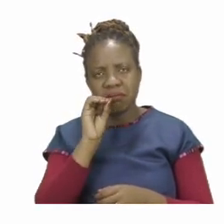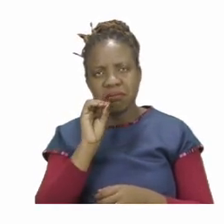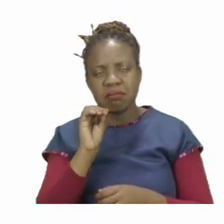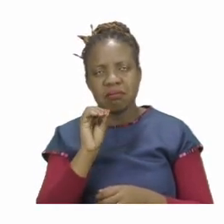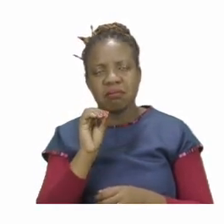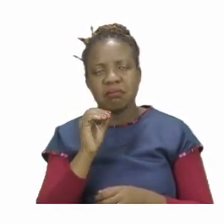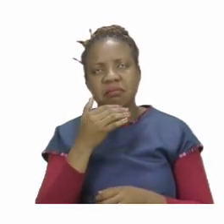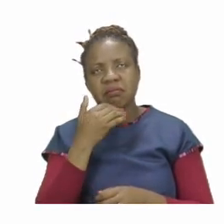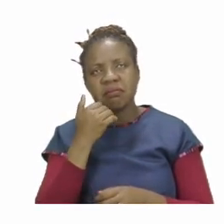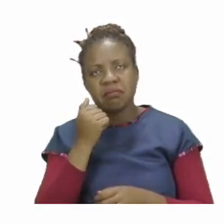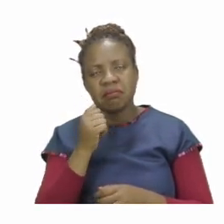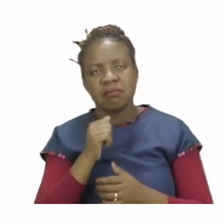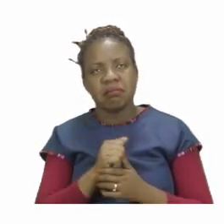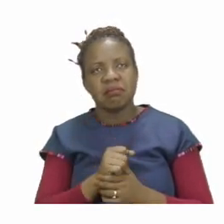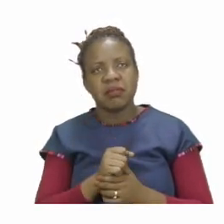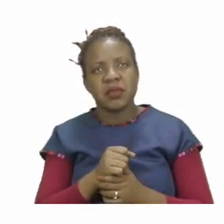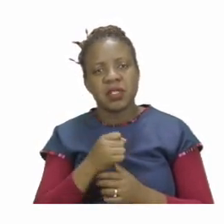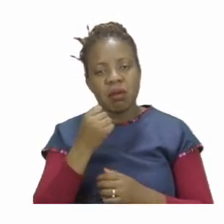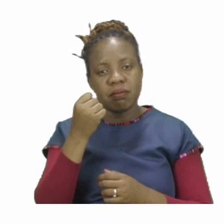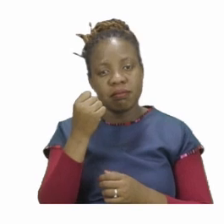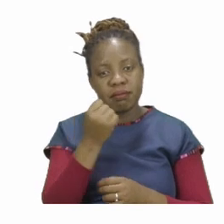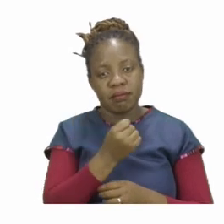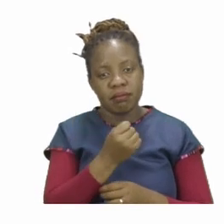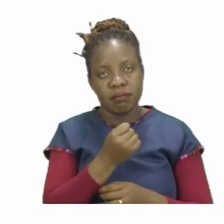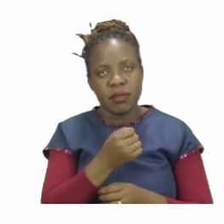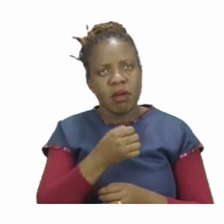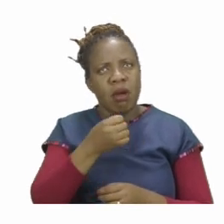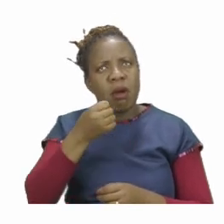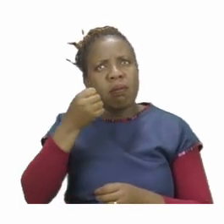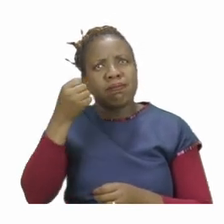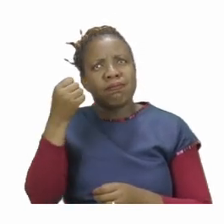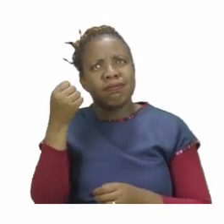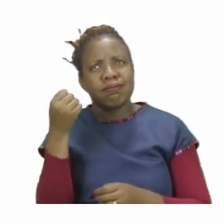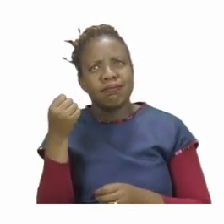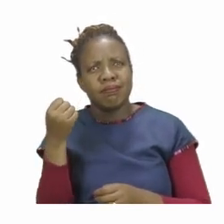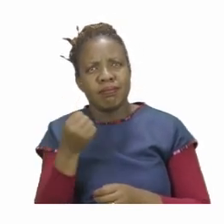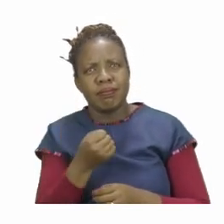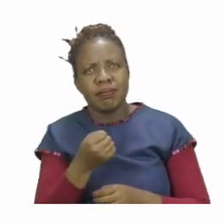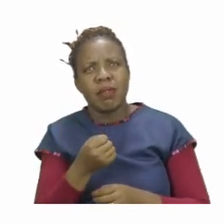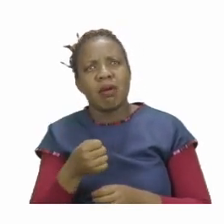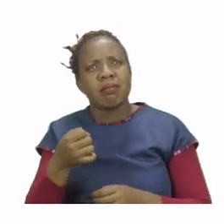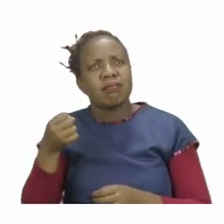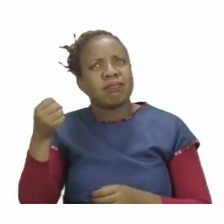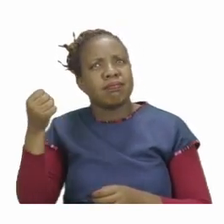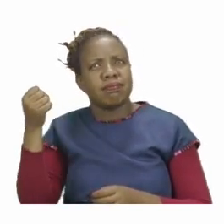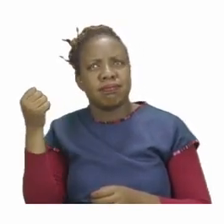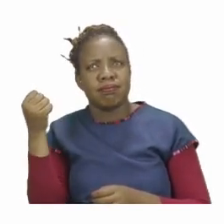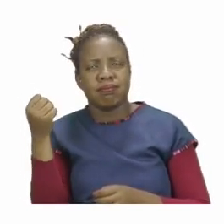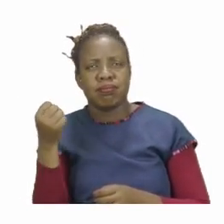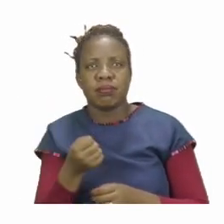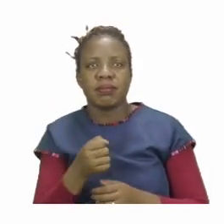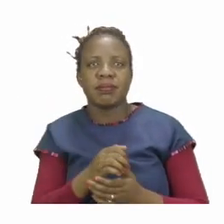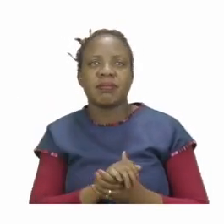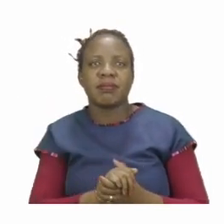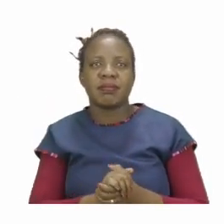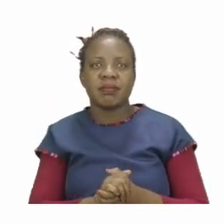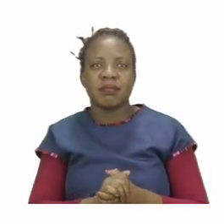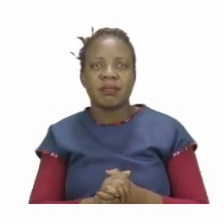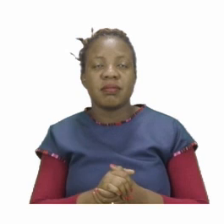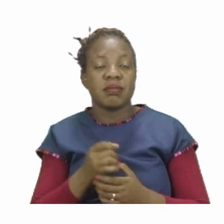Big, bigger, or biggest? If we say big, then we can make a full